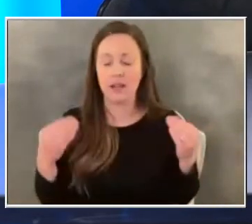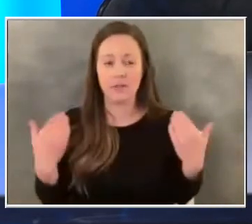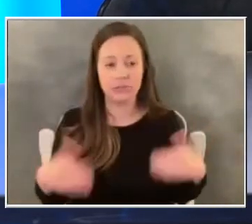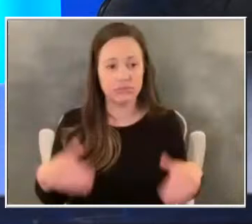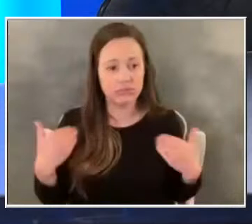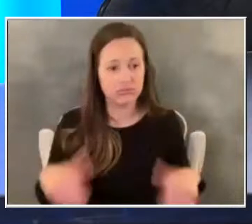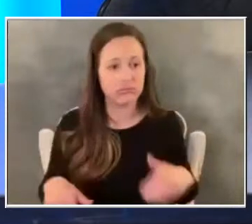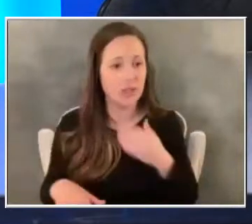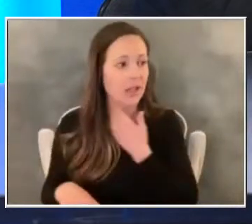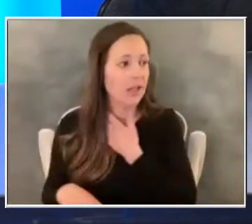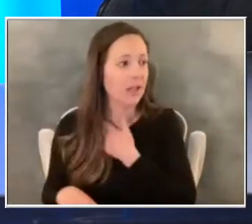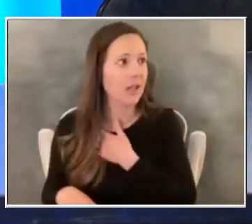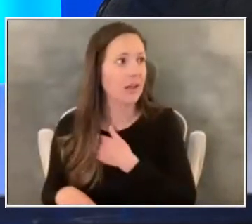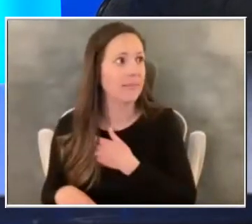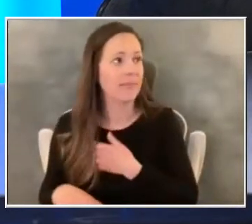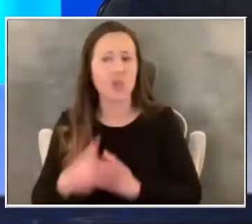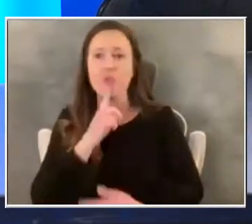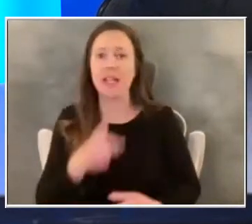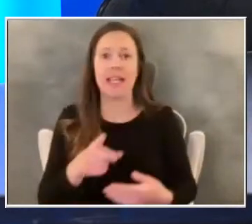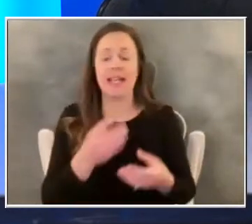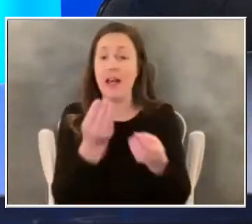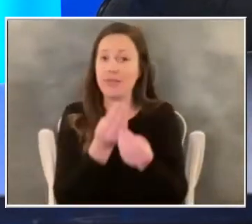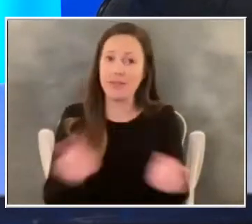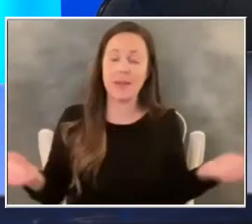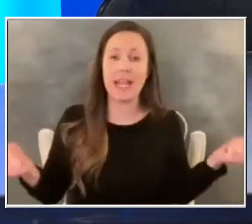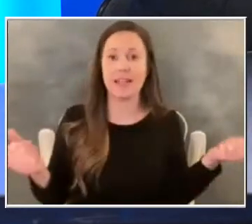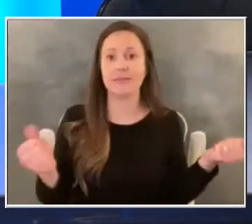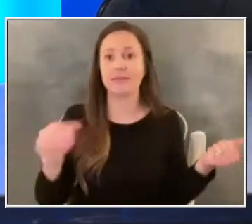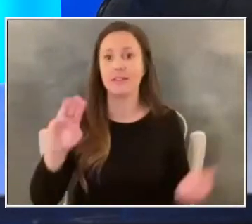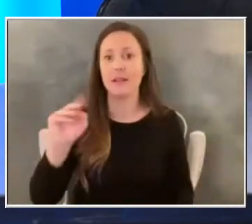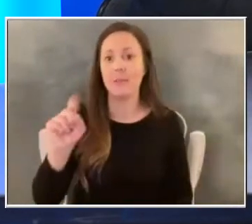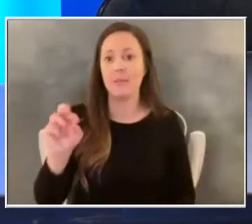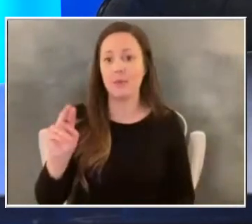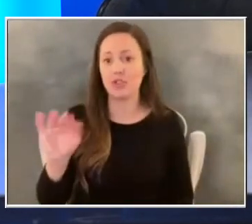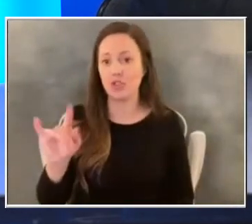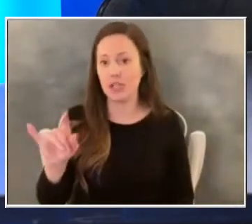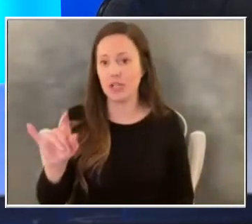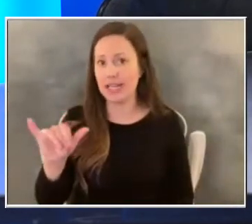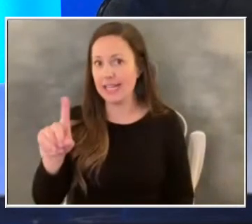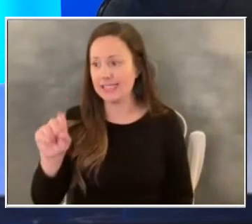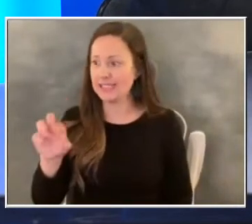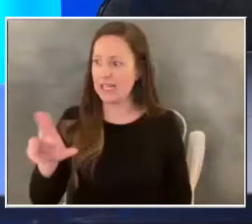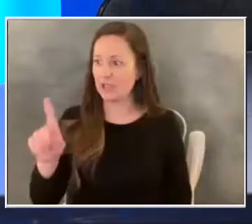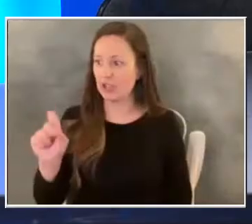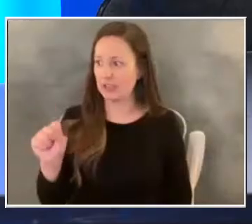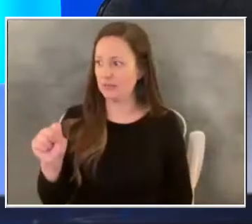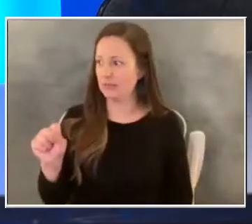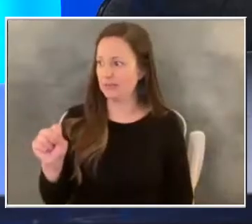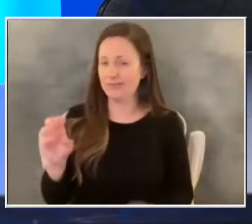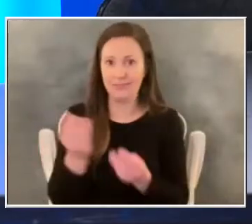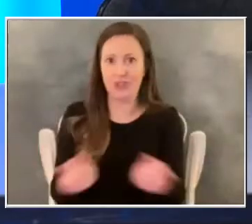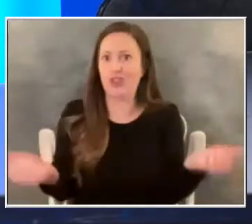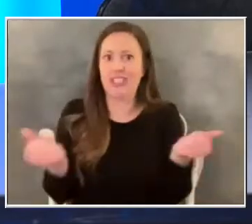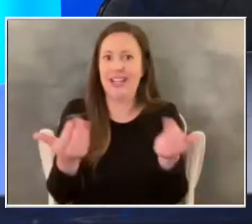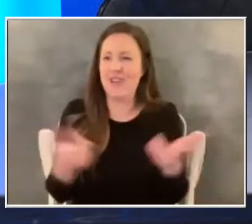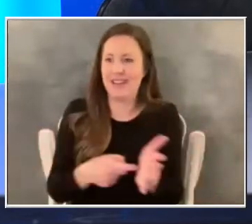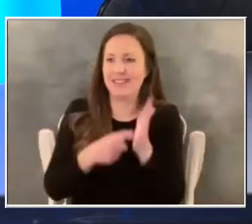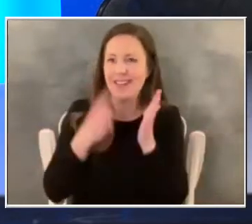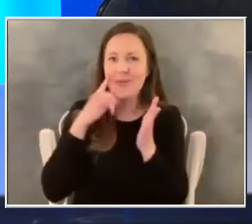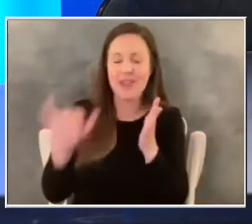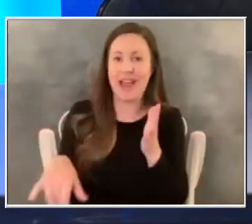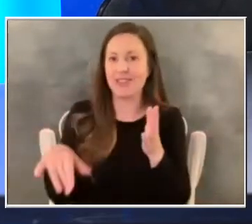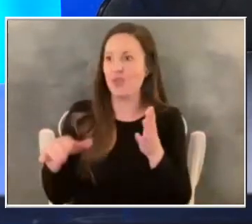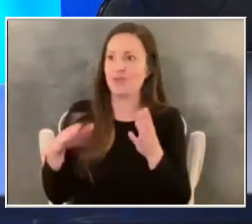deserts altogether so we don't have to hear those stories? What a wonderful outcome, but we can't count on those all the